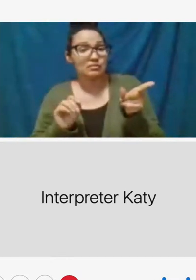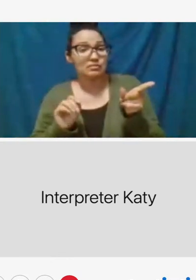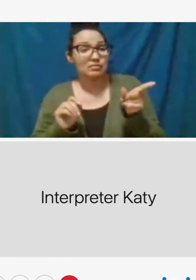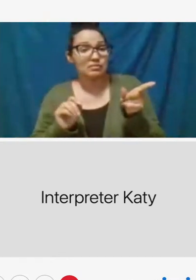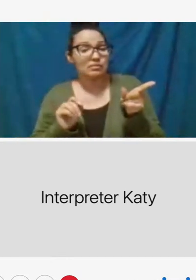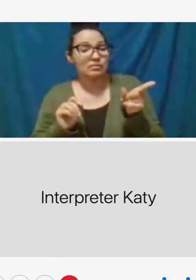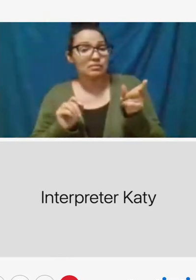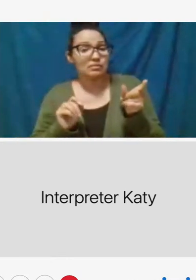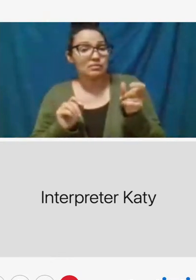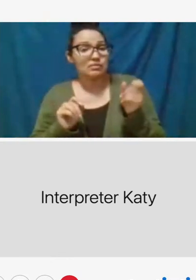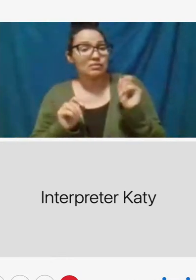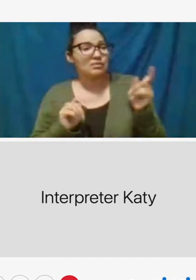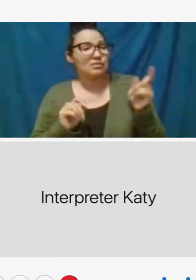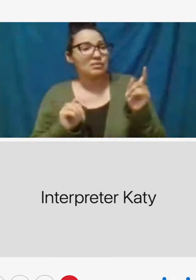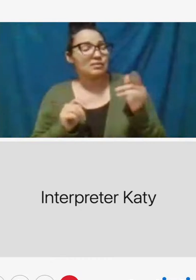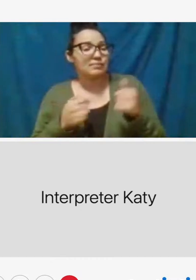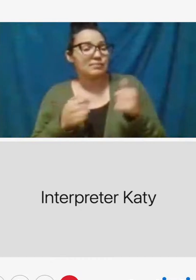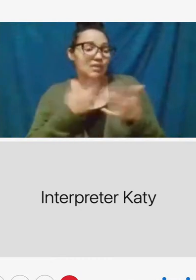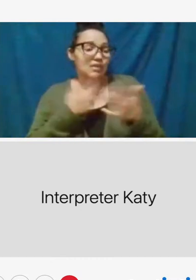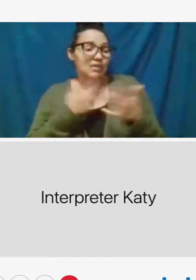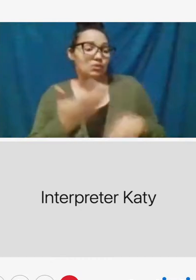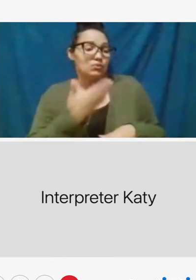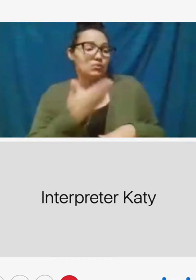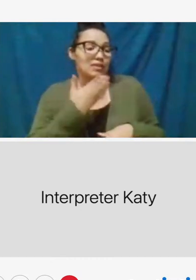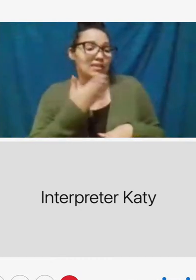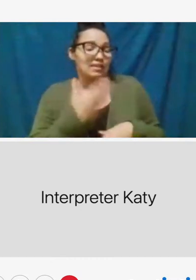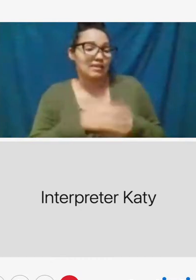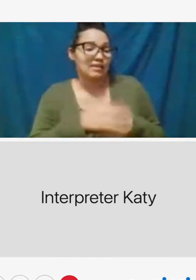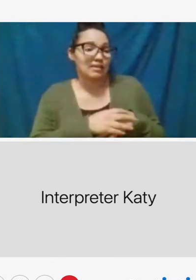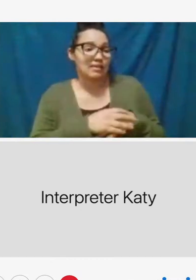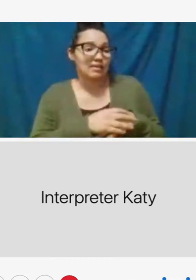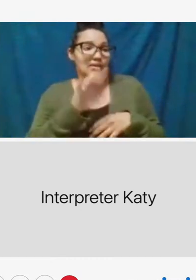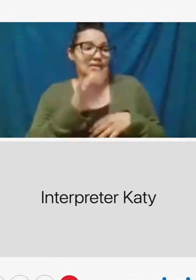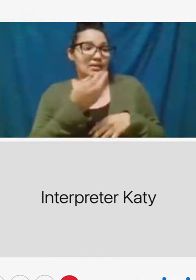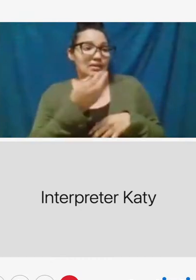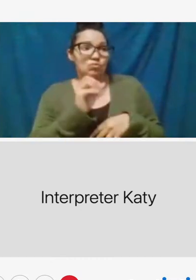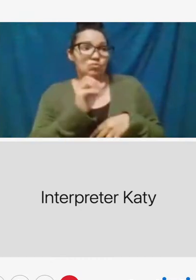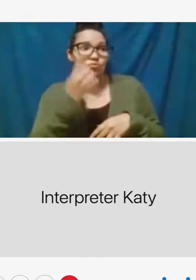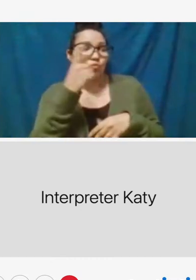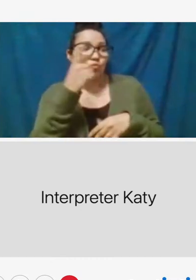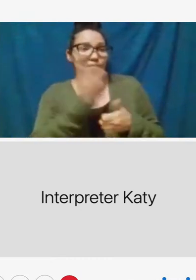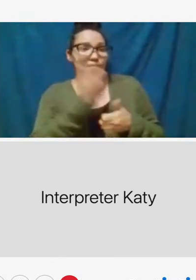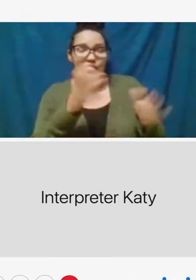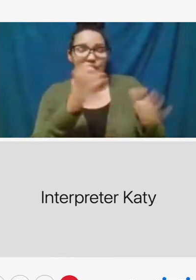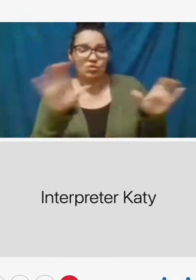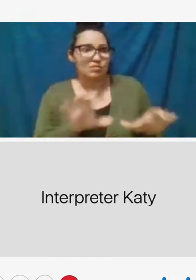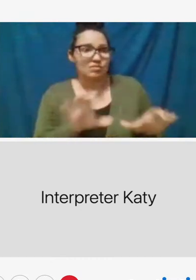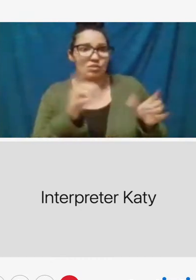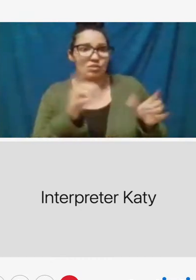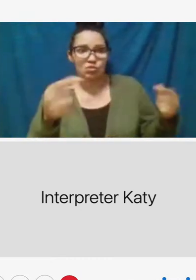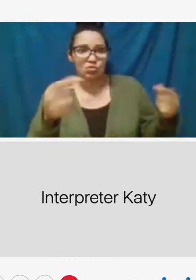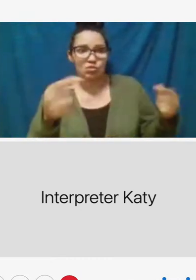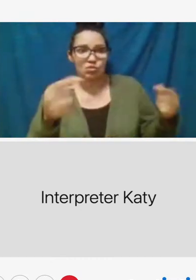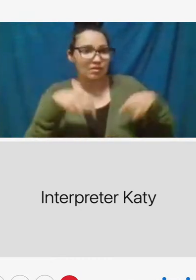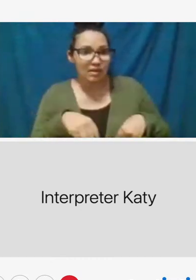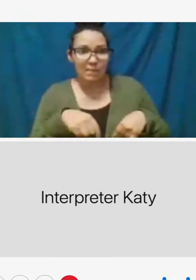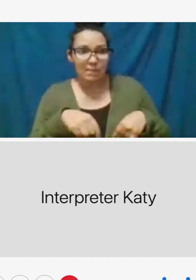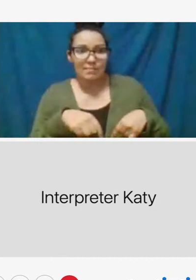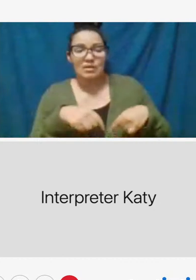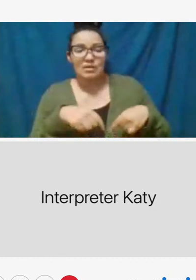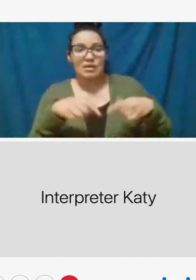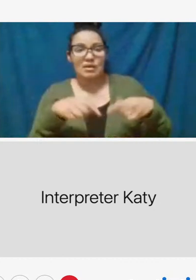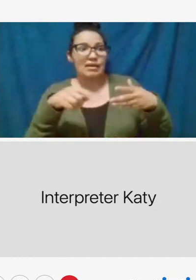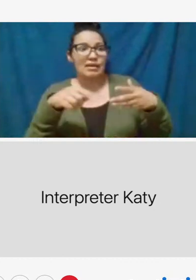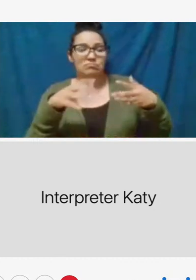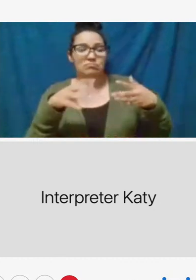I just want to uh thank you Mr C for all you've done since you've come to Colton and spearheaded this program I hope you can